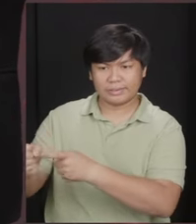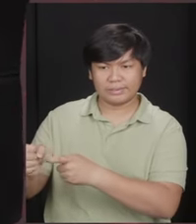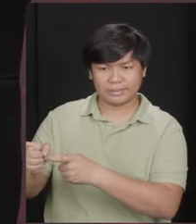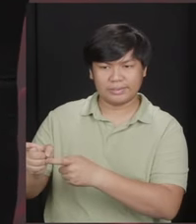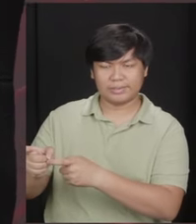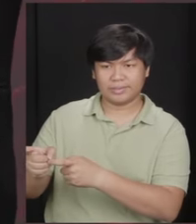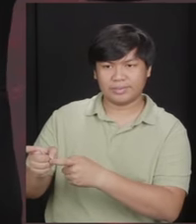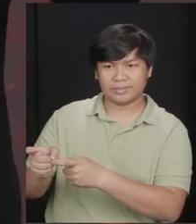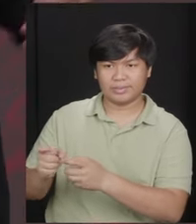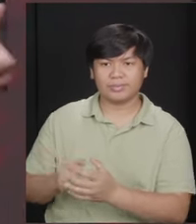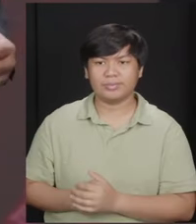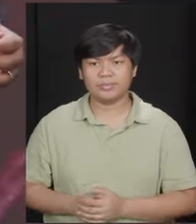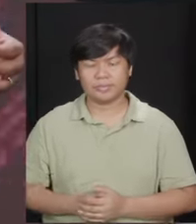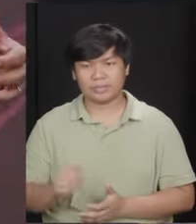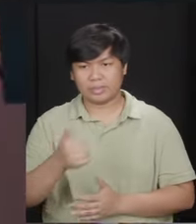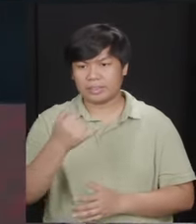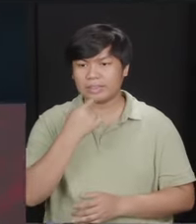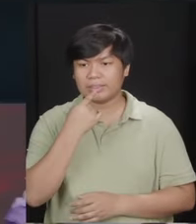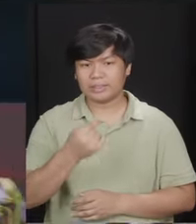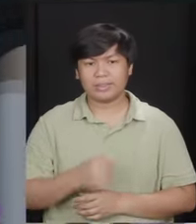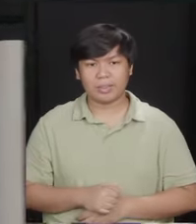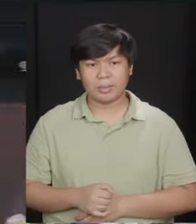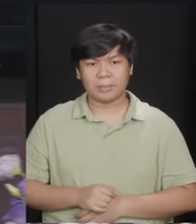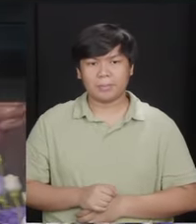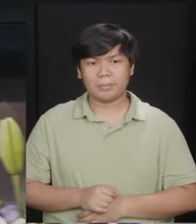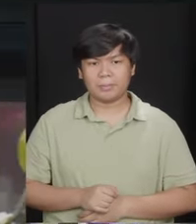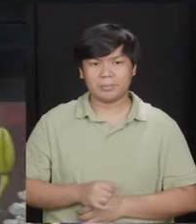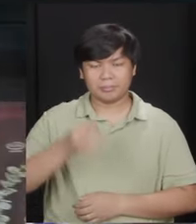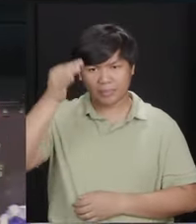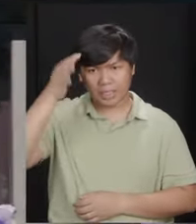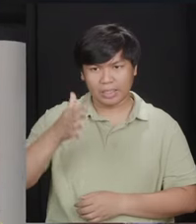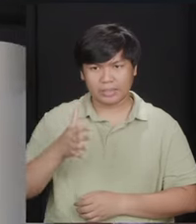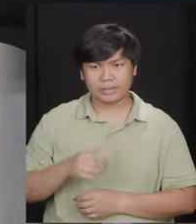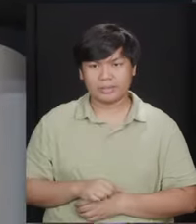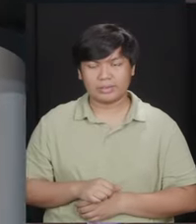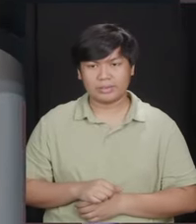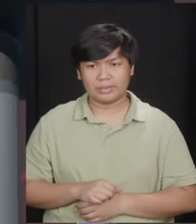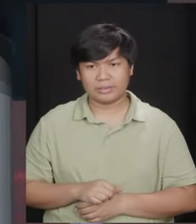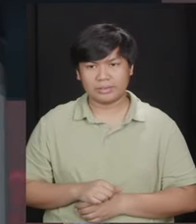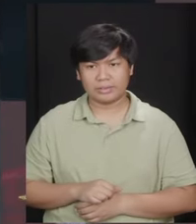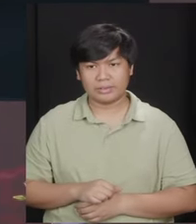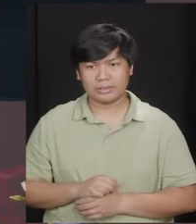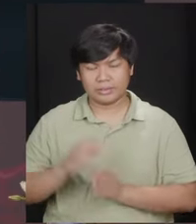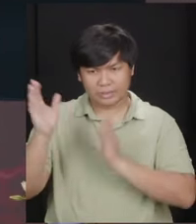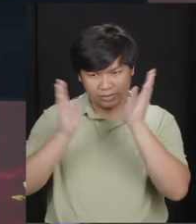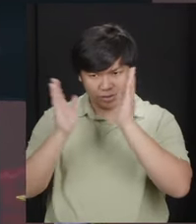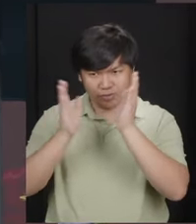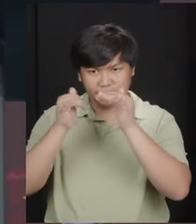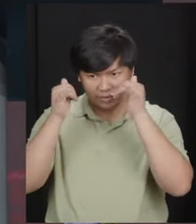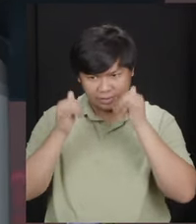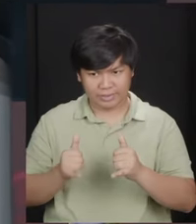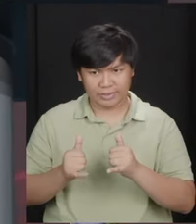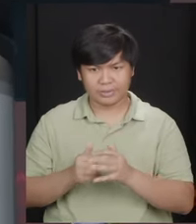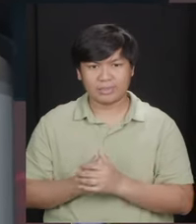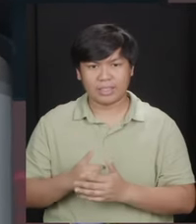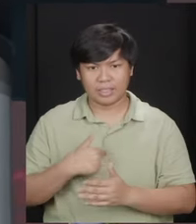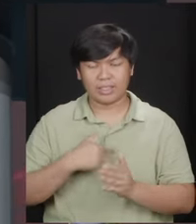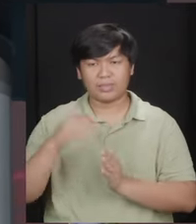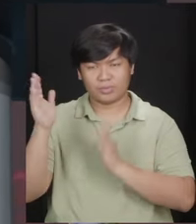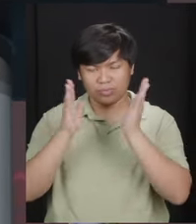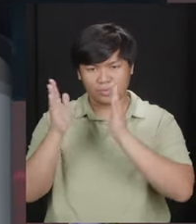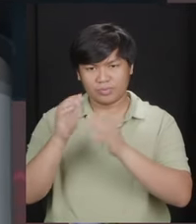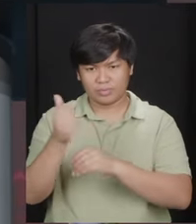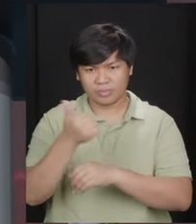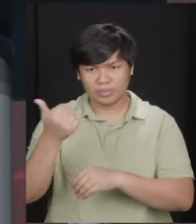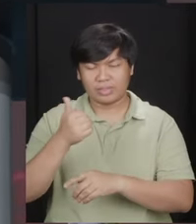to do for you. Now, somebody will say, "Oh, Pastor, isn't that self-serving still? I will do good for others